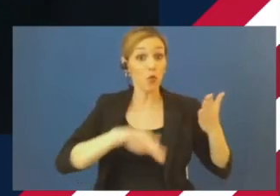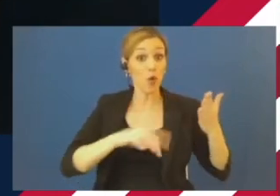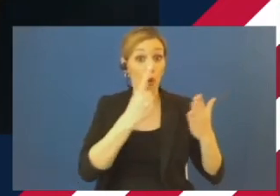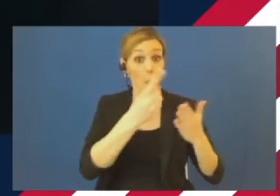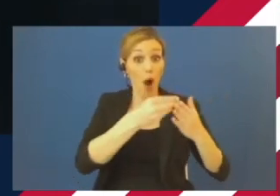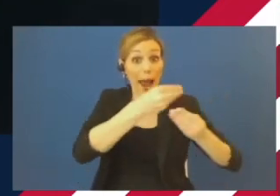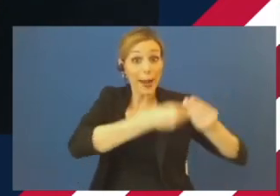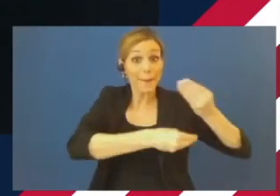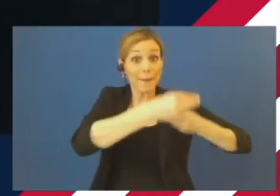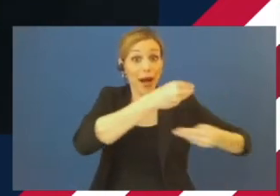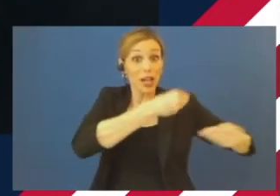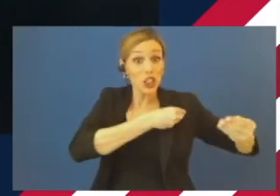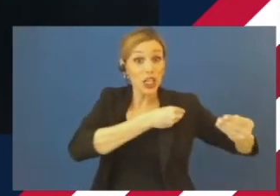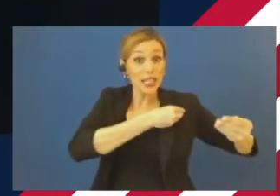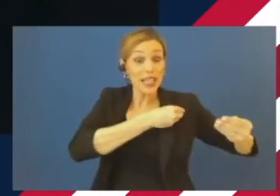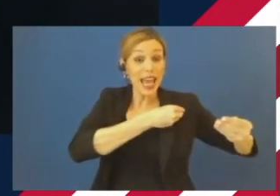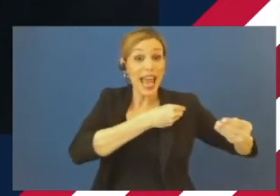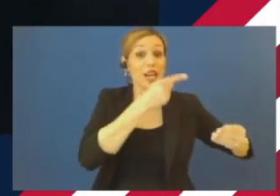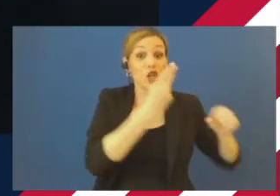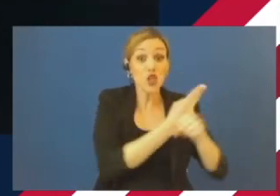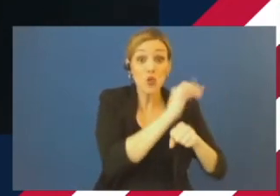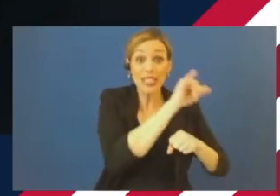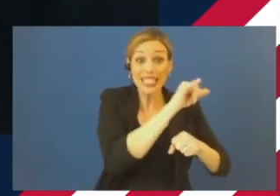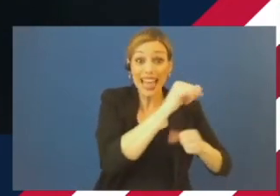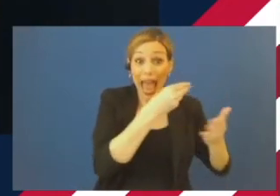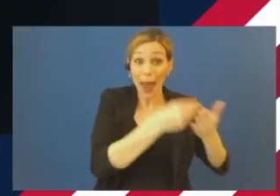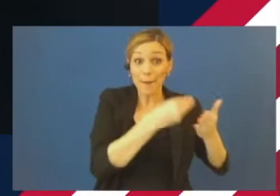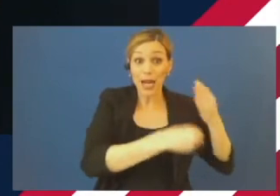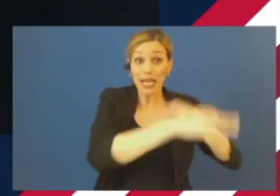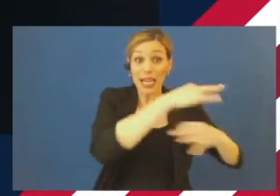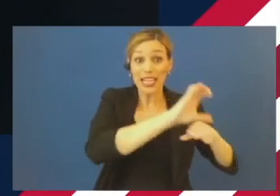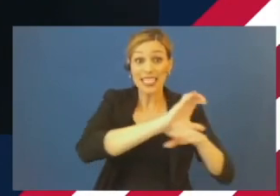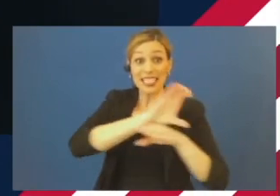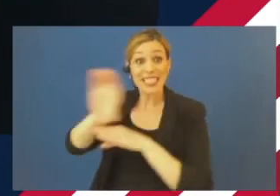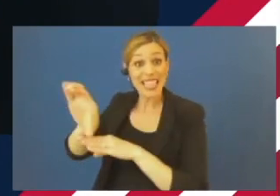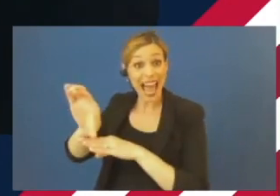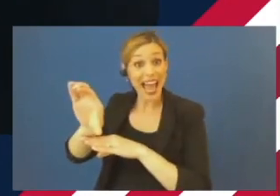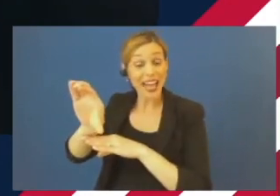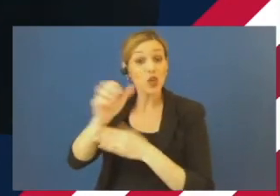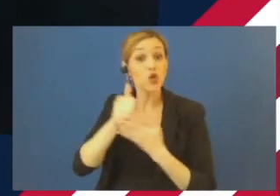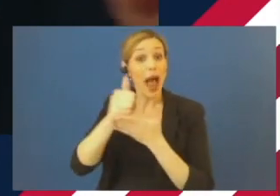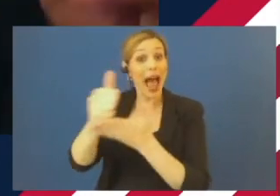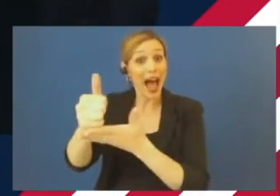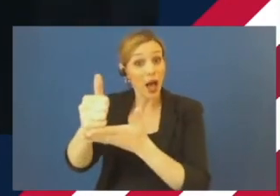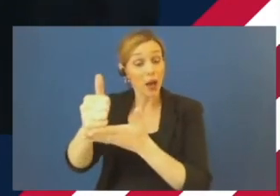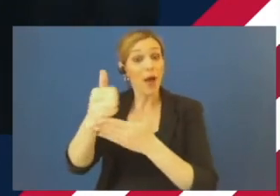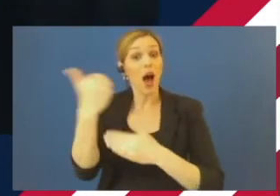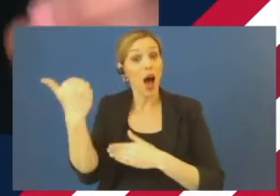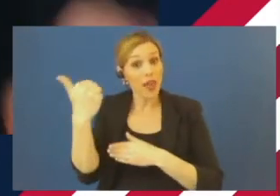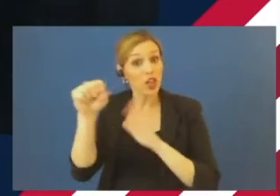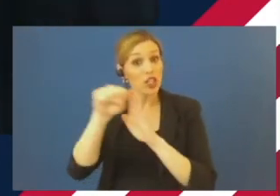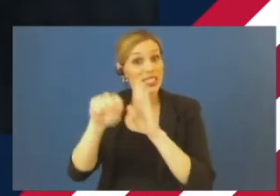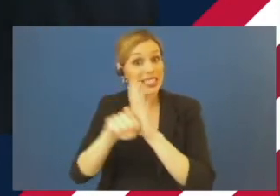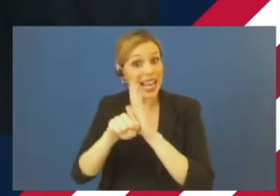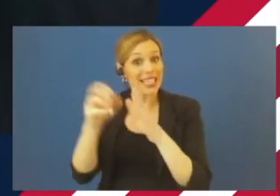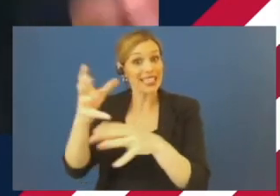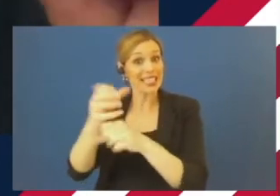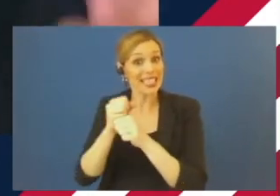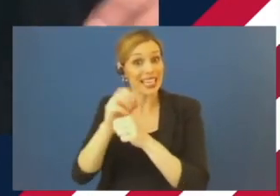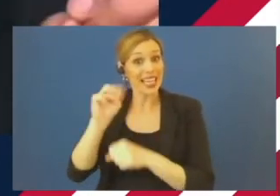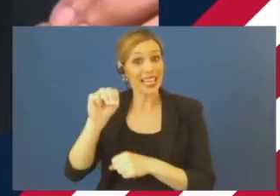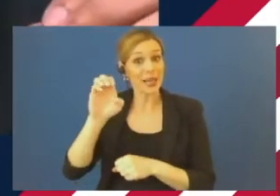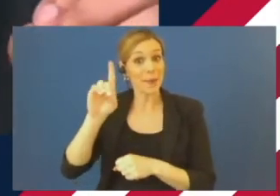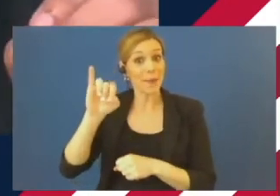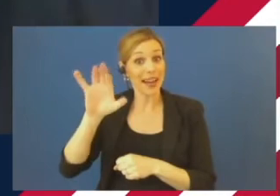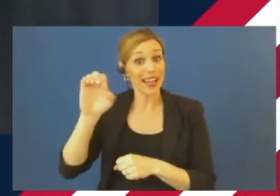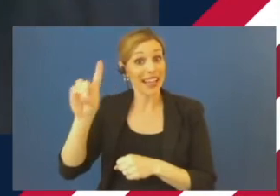14 states in the South that refuse to accept Medicaid expansion. This moment of COVID, this